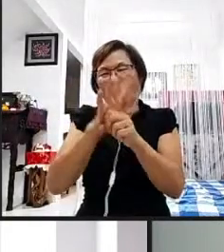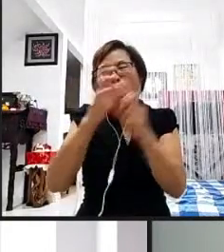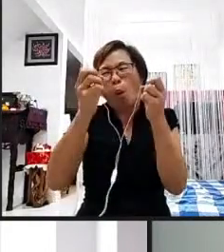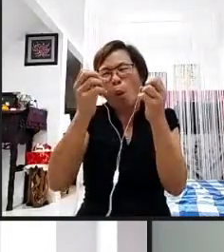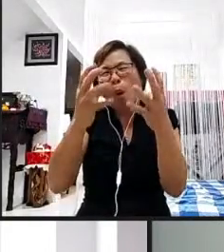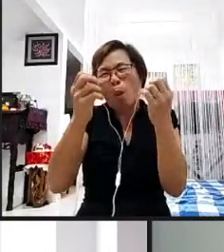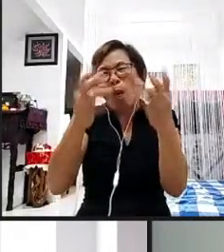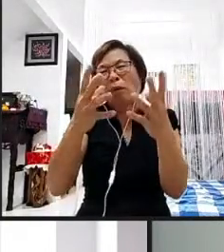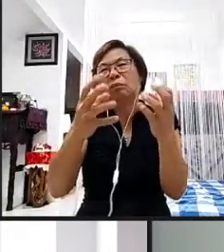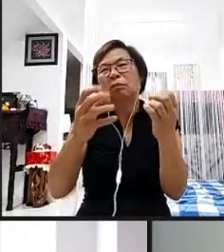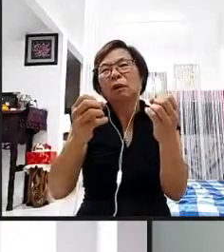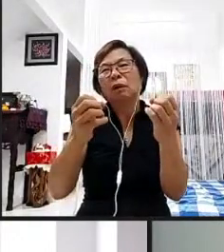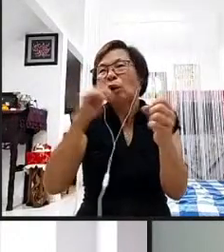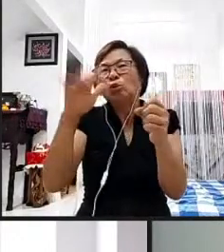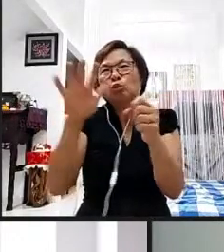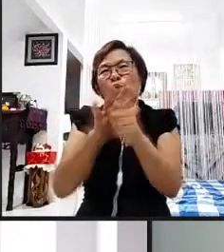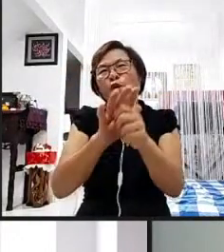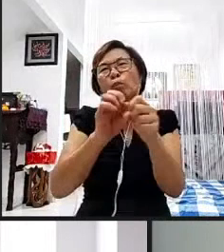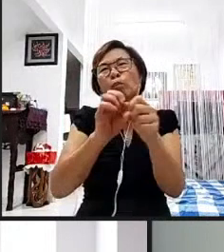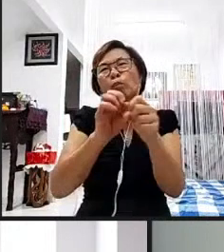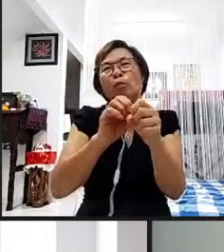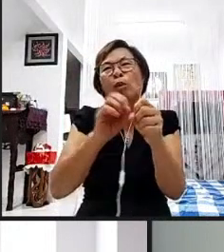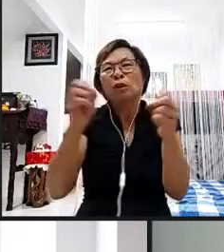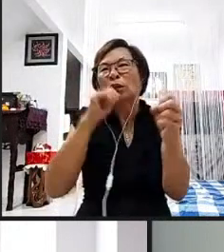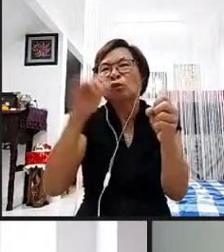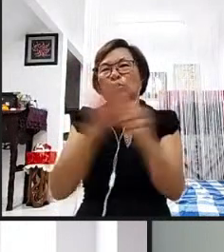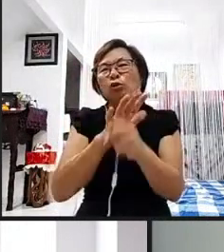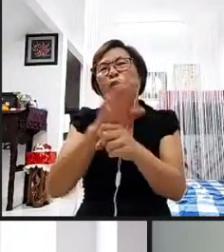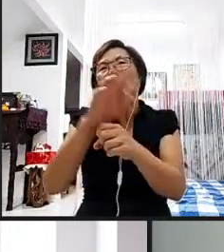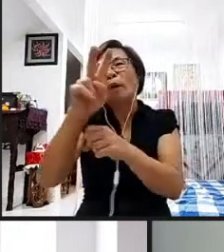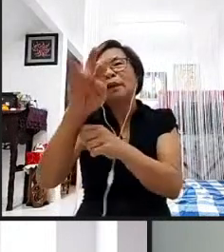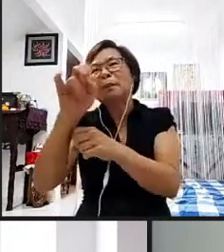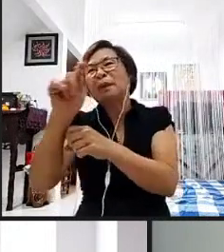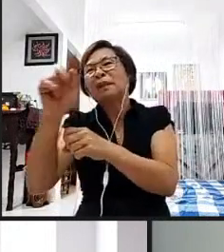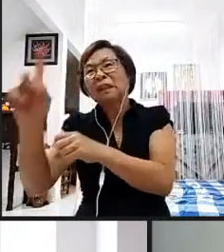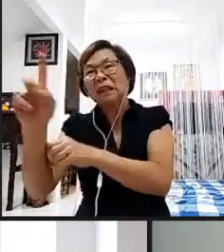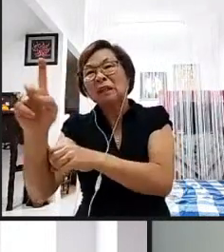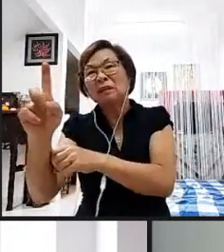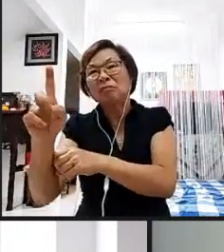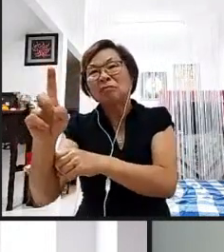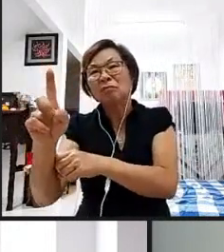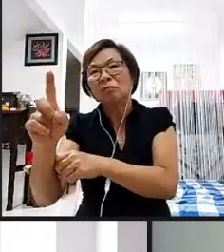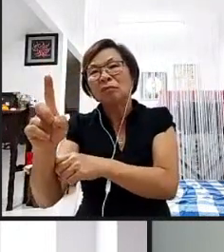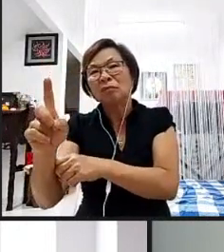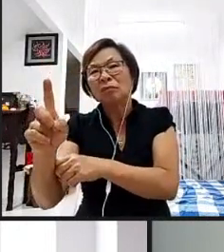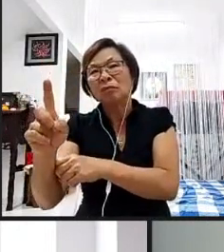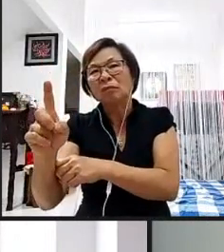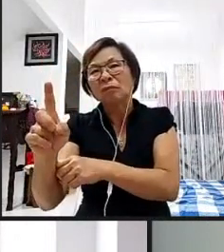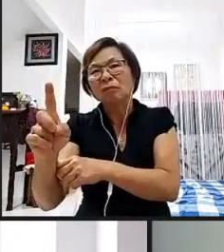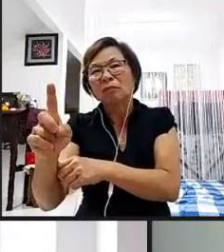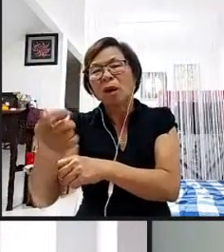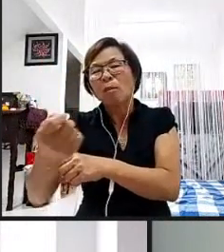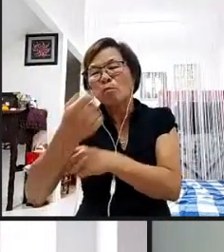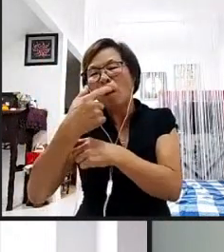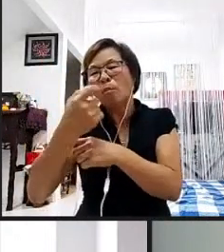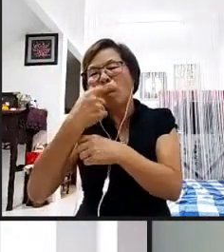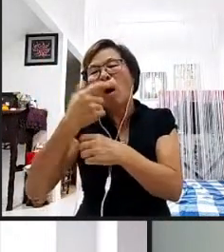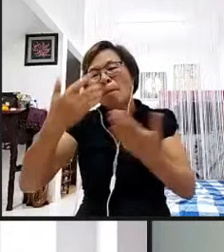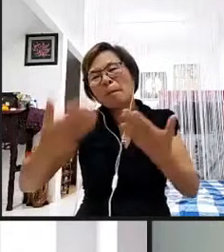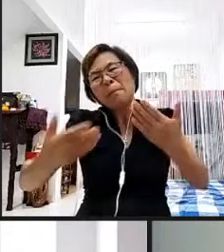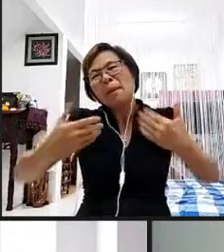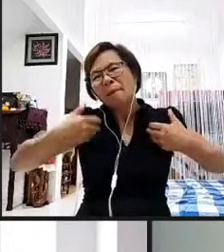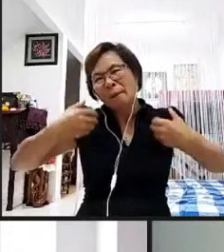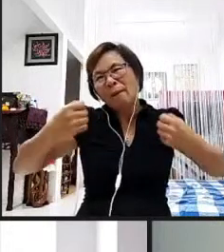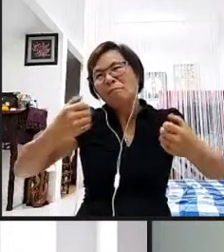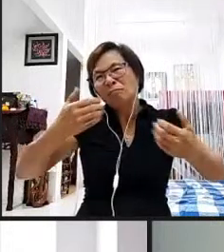people have some vitamin D supplements at the correct level may be helpful. I